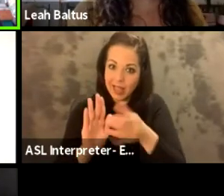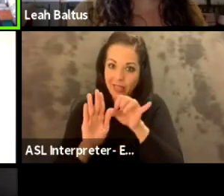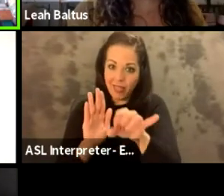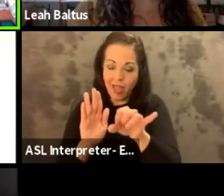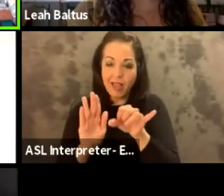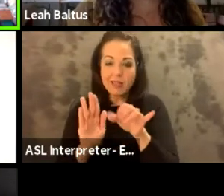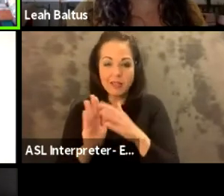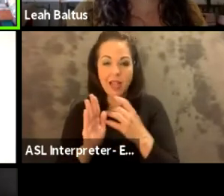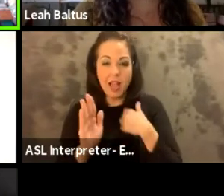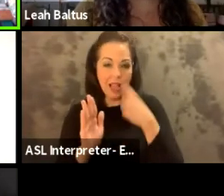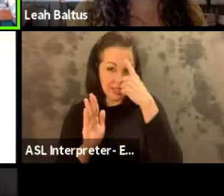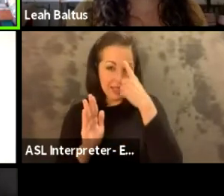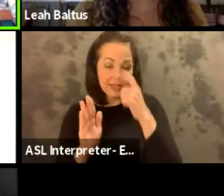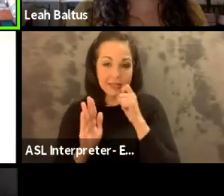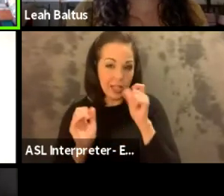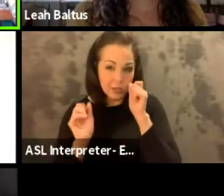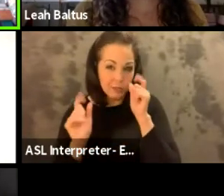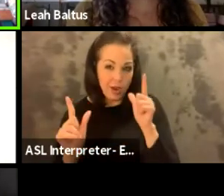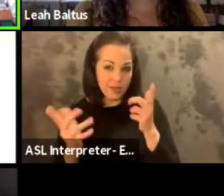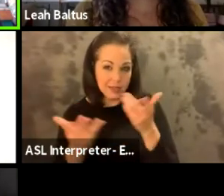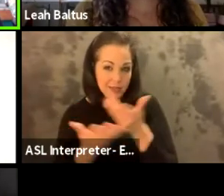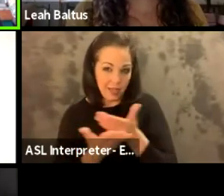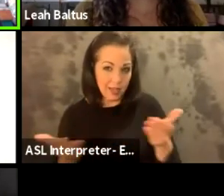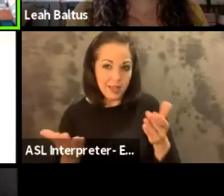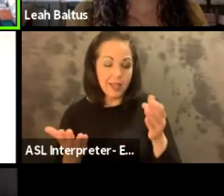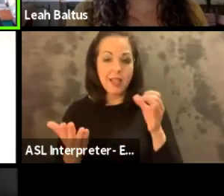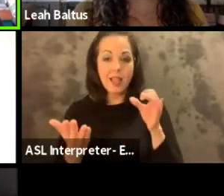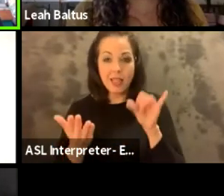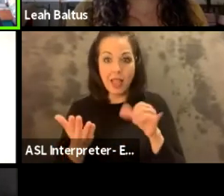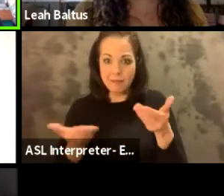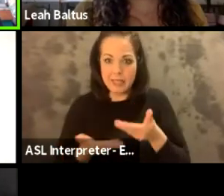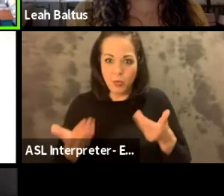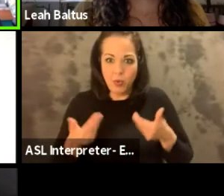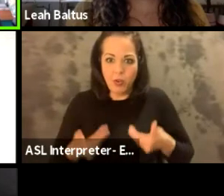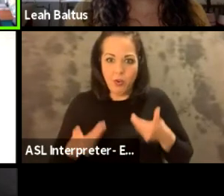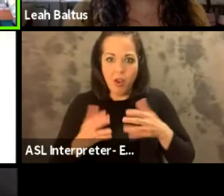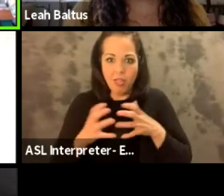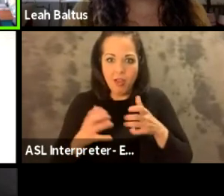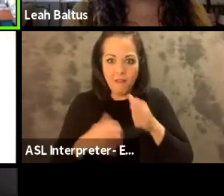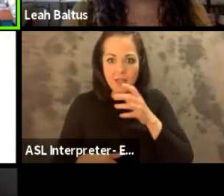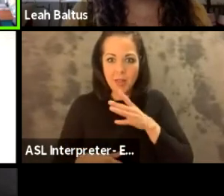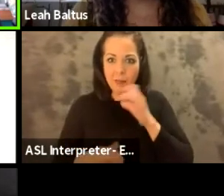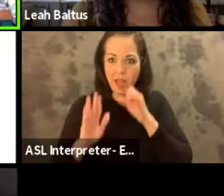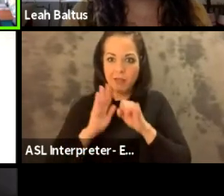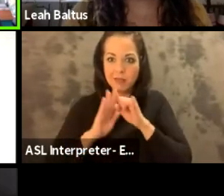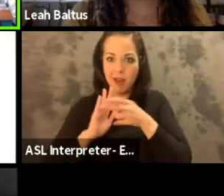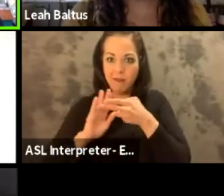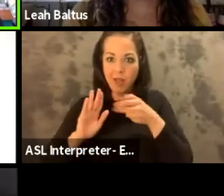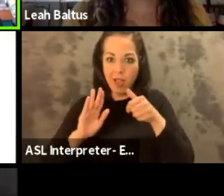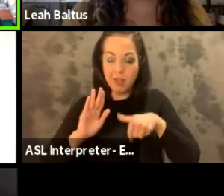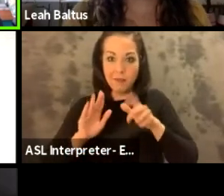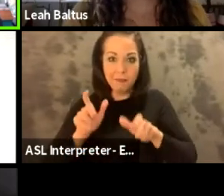I think it's not surprising that here we are, a bunch of female identified folks on this call,